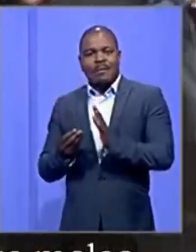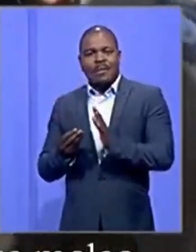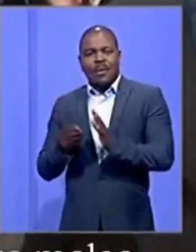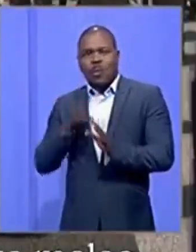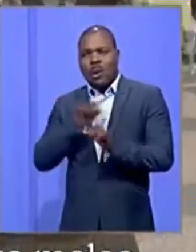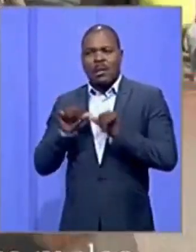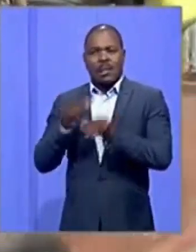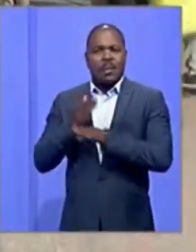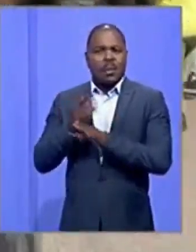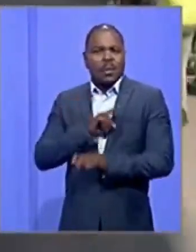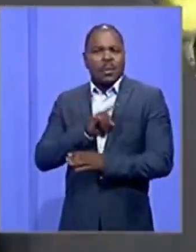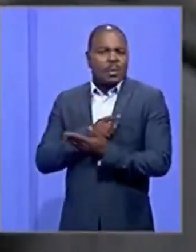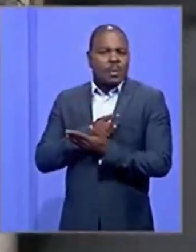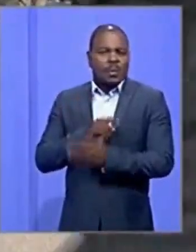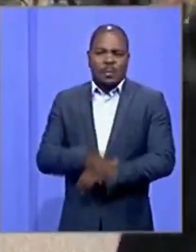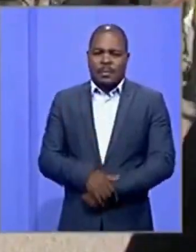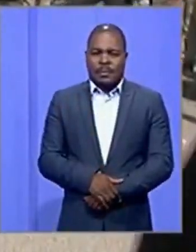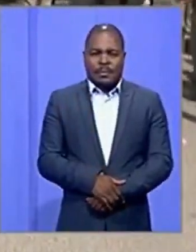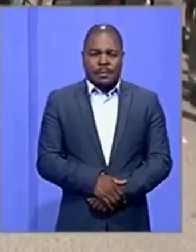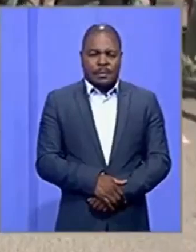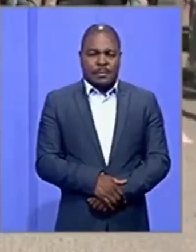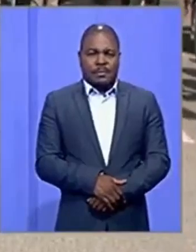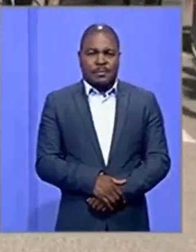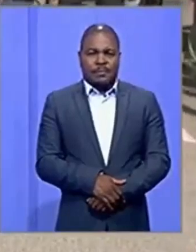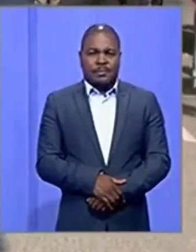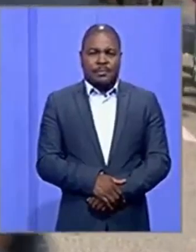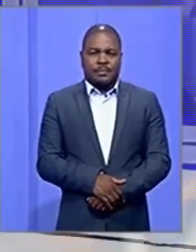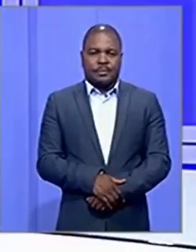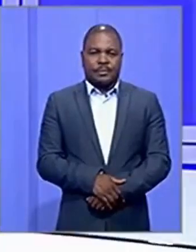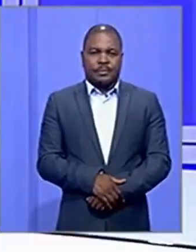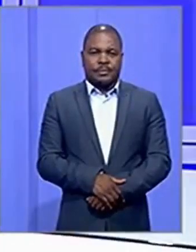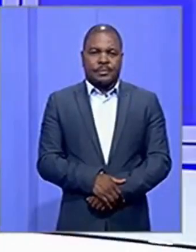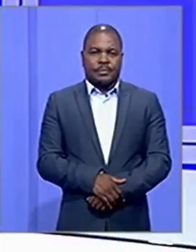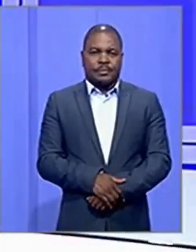Stimo, SABC News, Ekurhuleni.